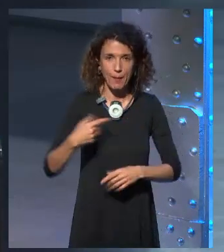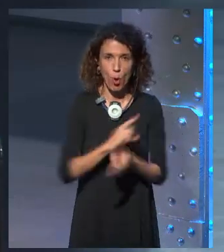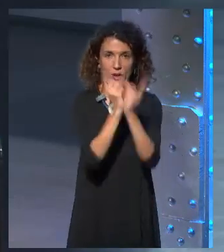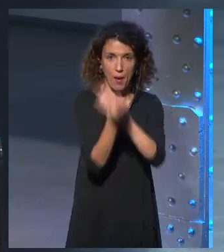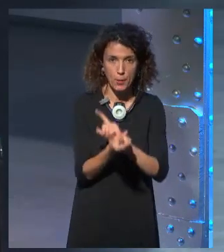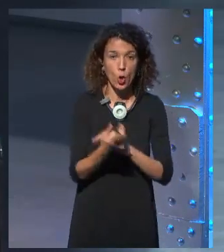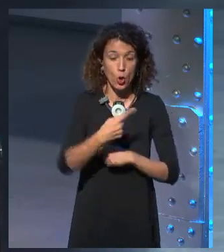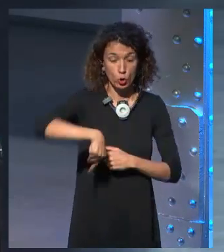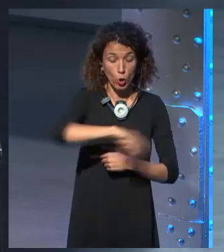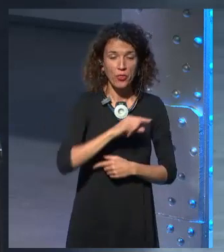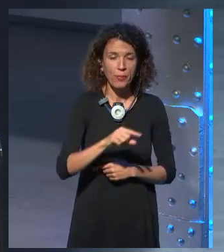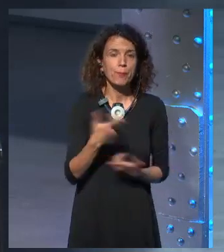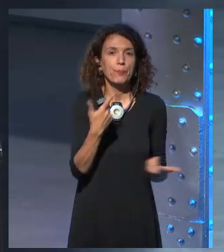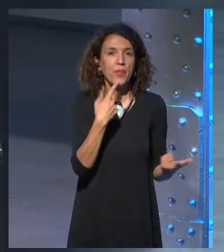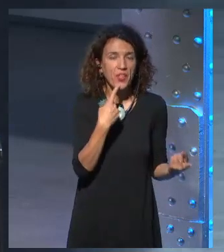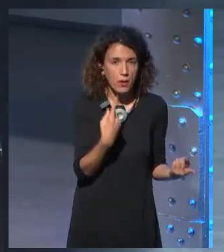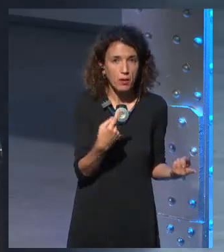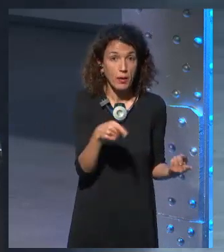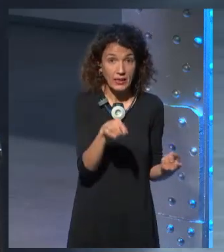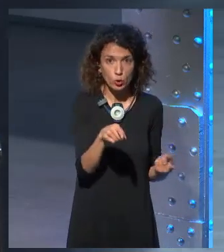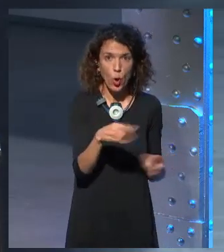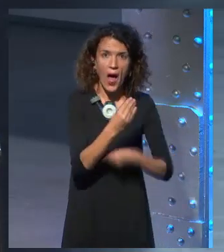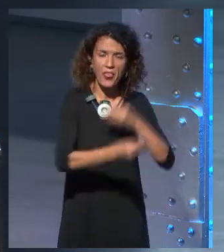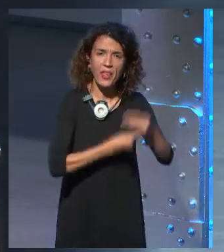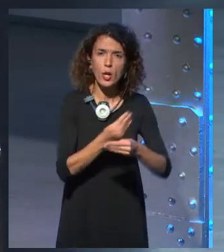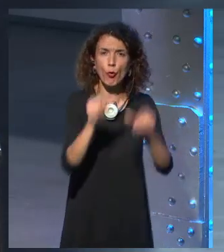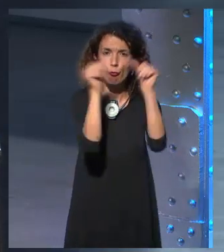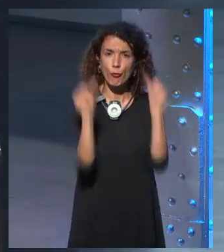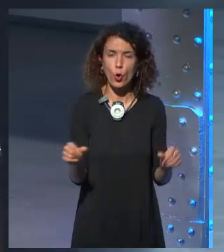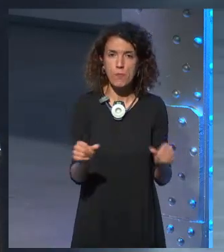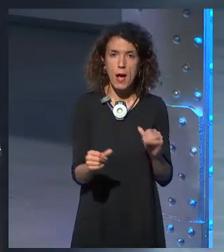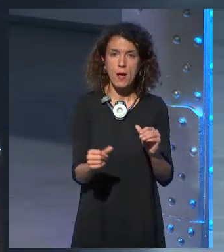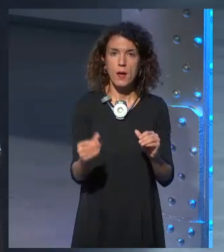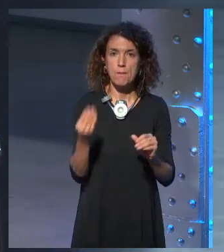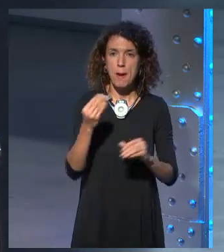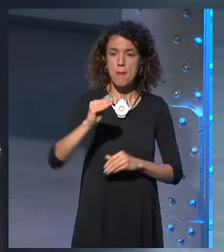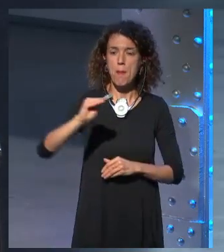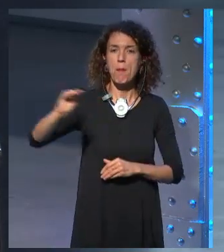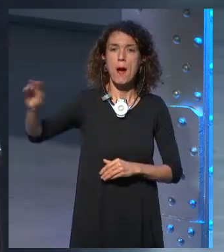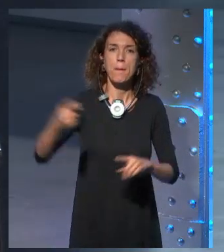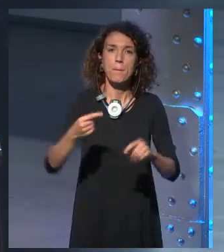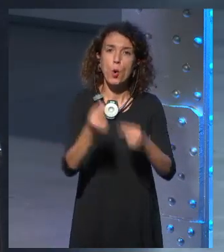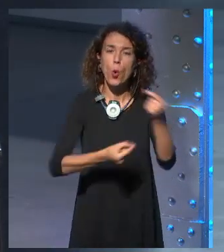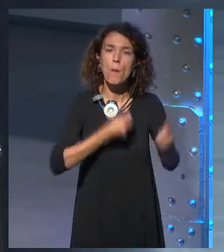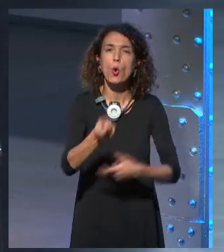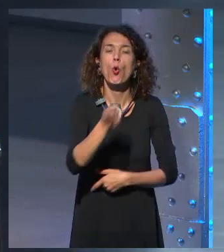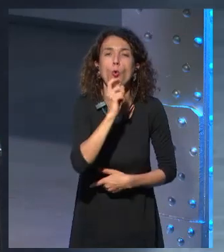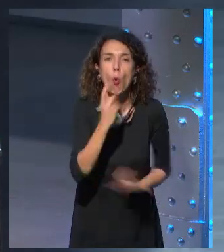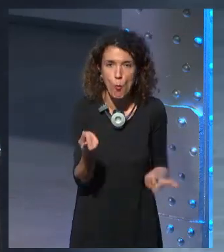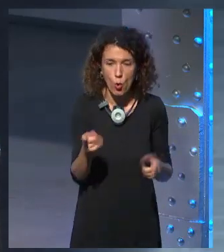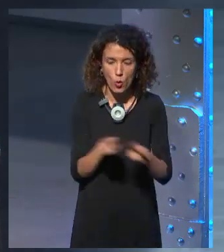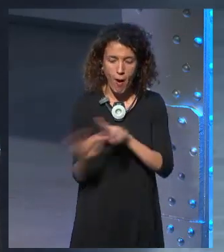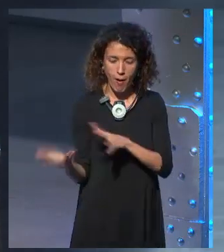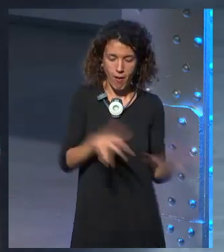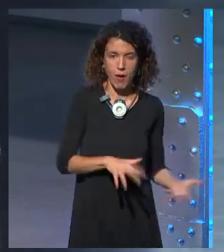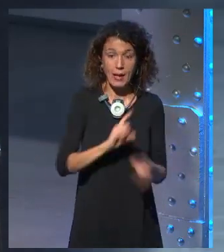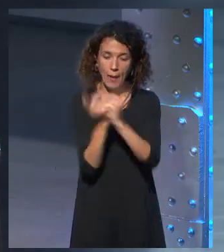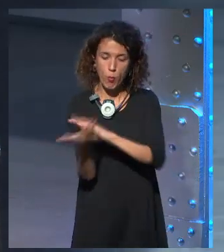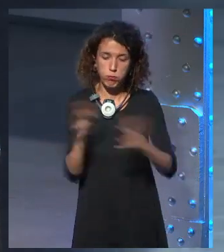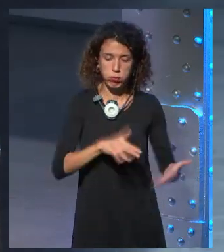begin to think about incrementally, how do we implement this change, right? In sectors other